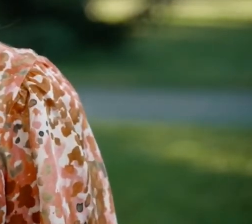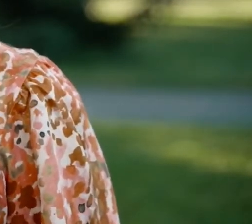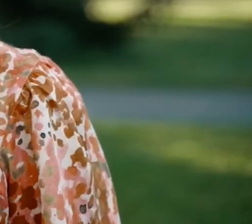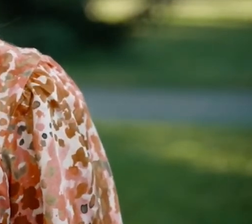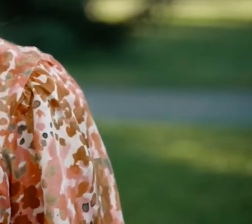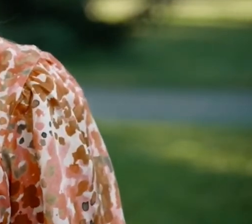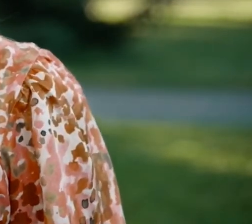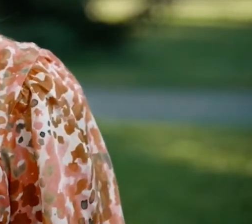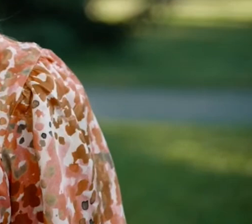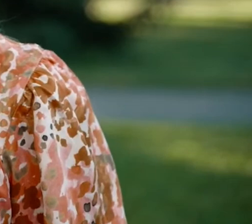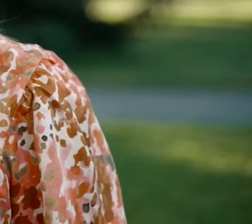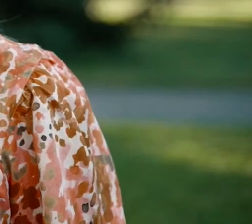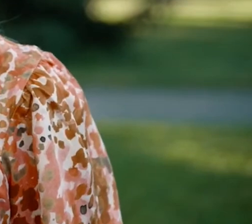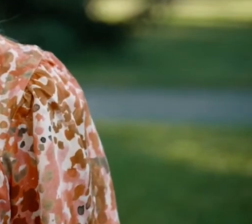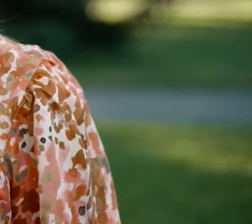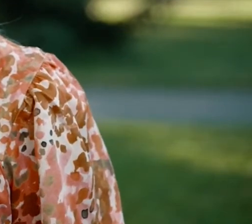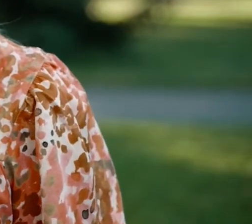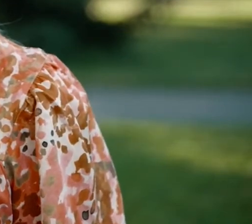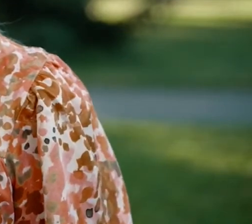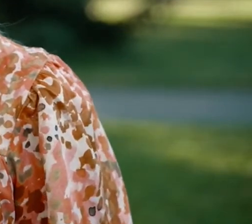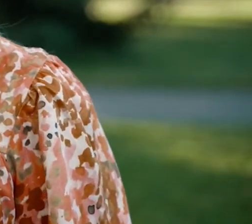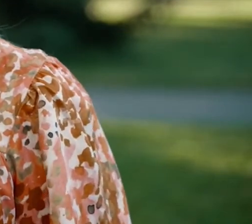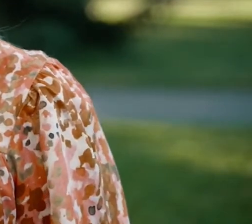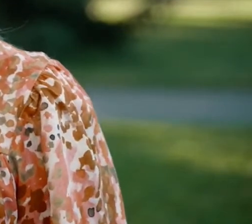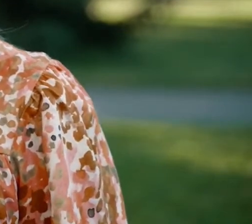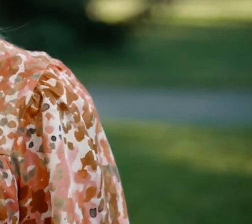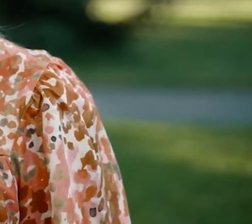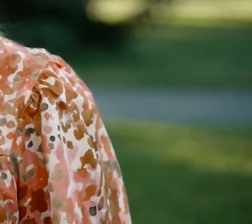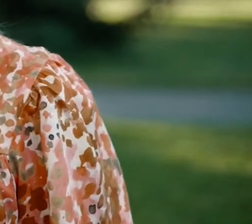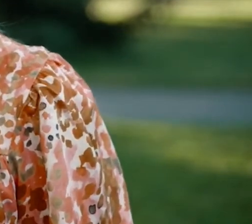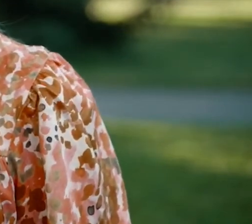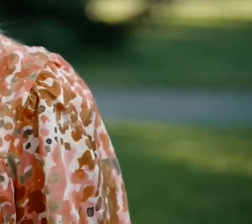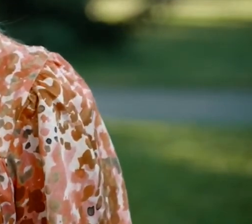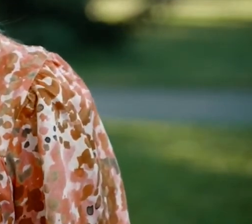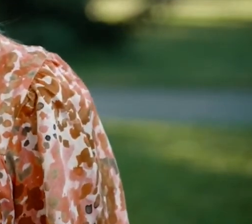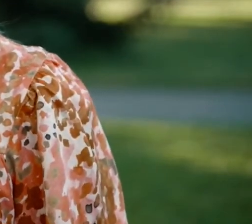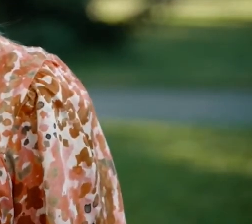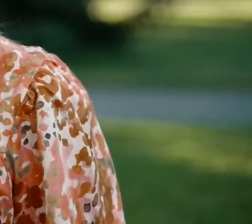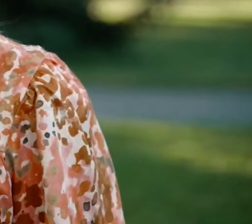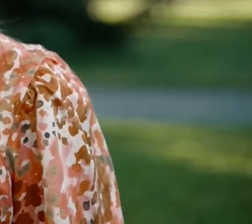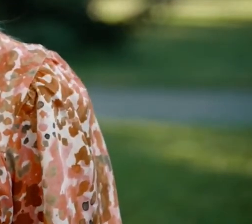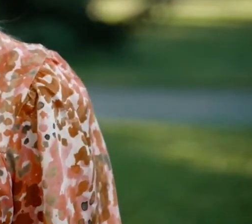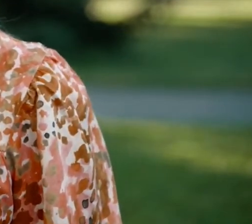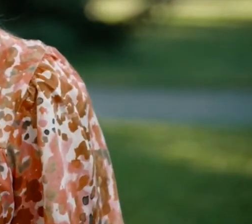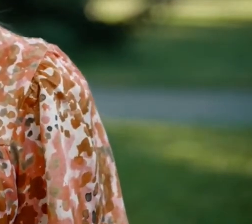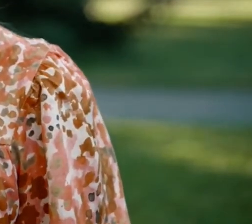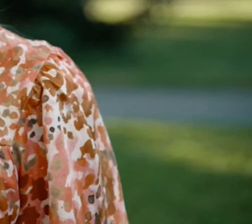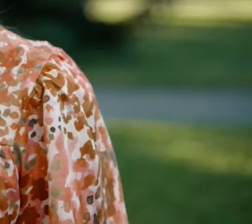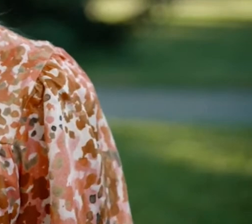to sustainable development, ecological prosperity and well-being to all.